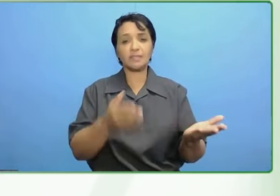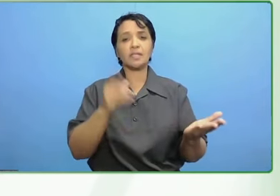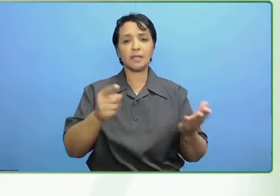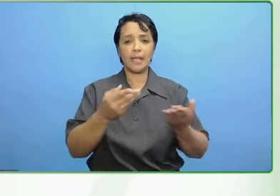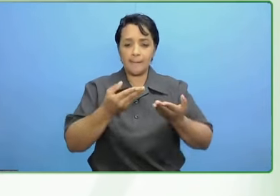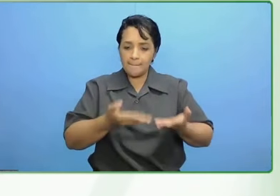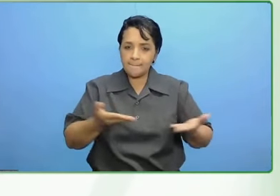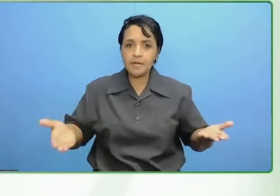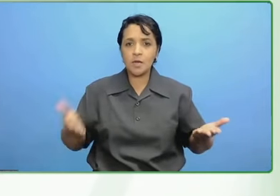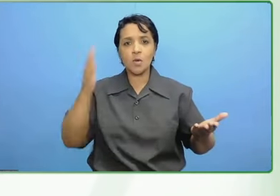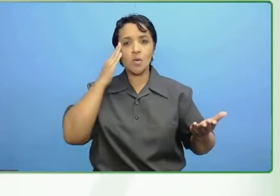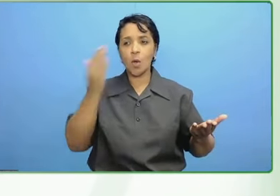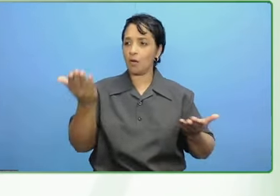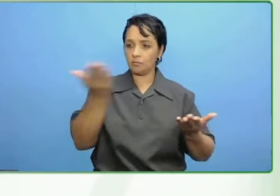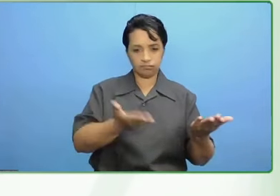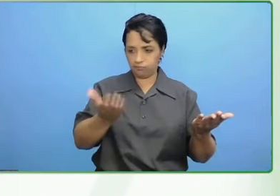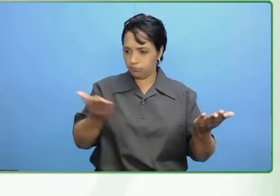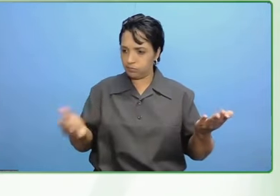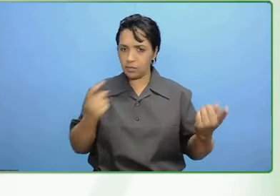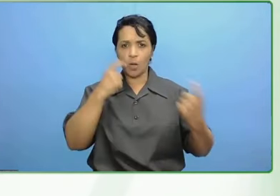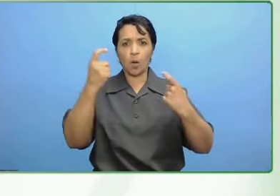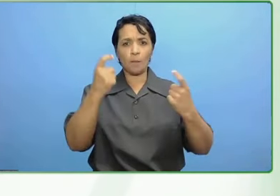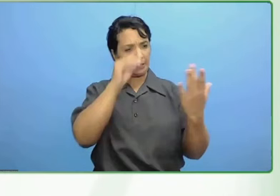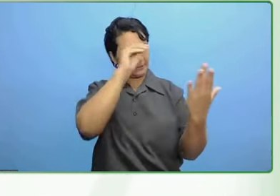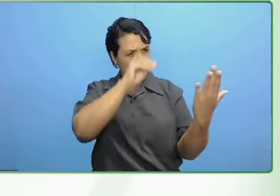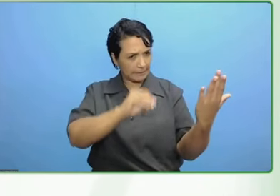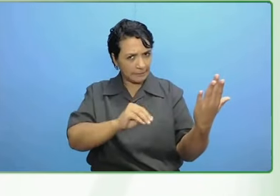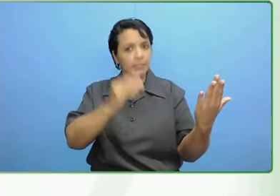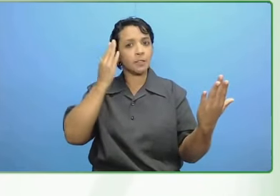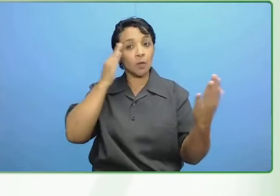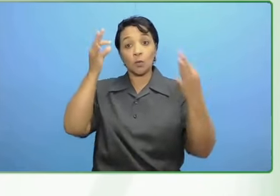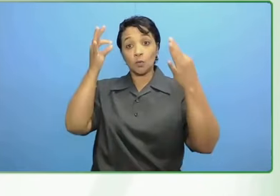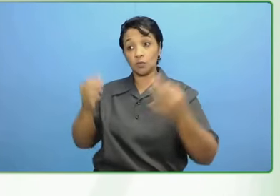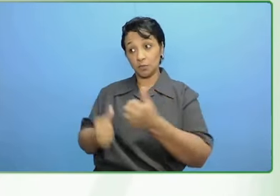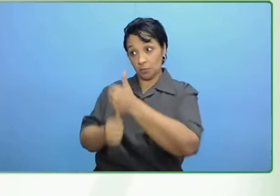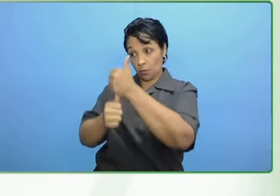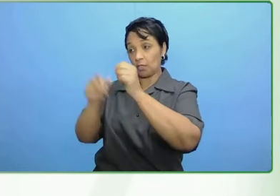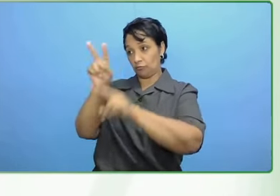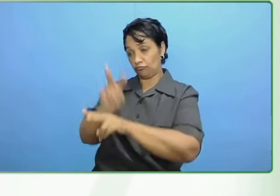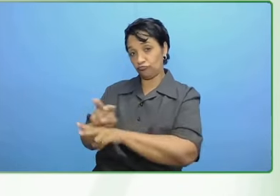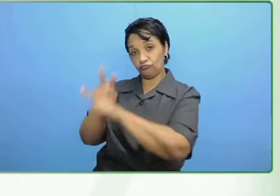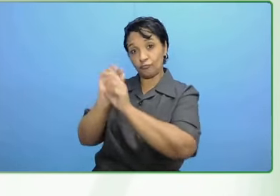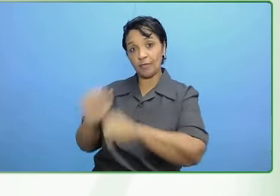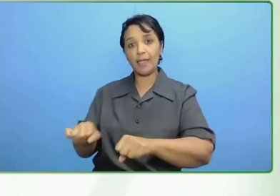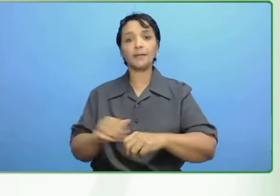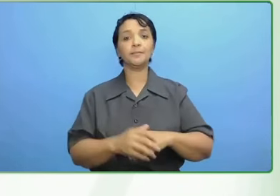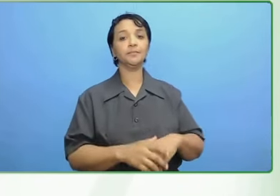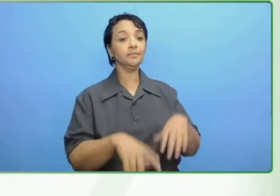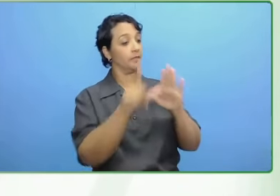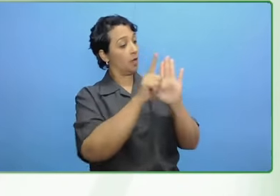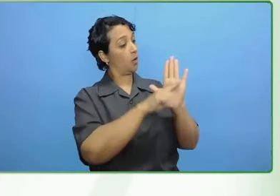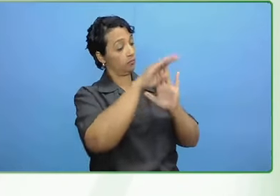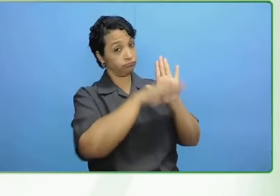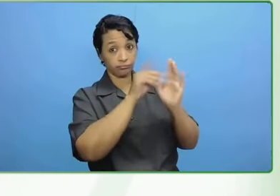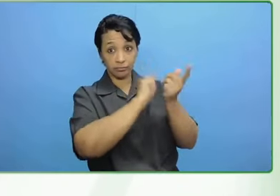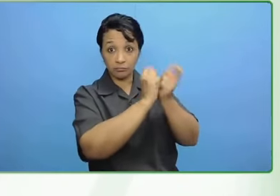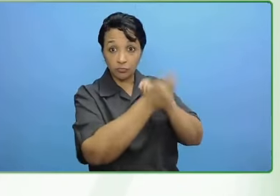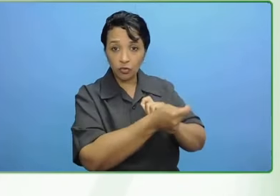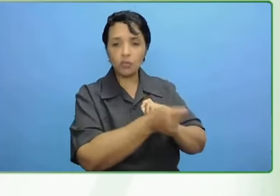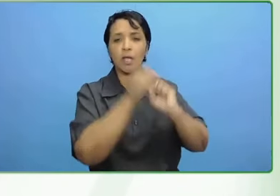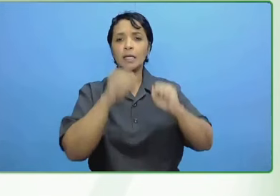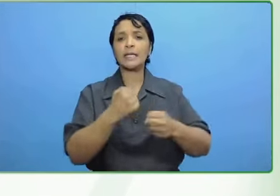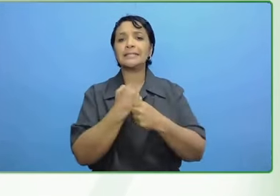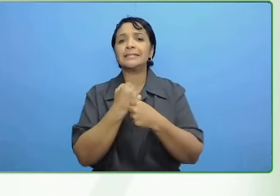and overseeing decision supporters. The amending legislation will also help to improve safeguards for those